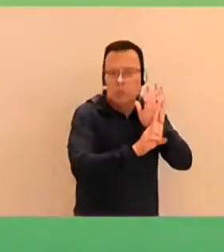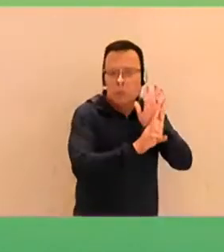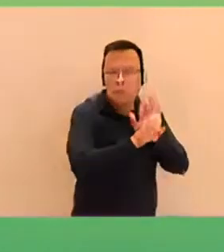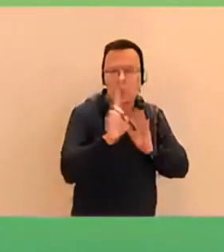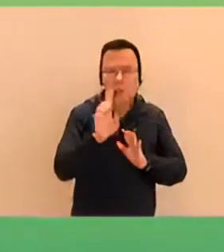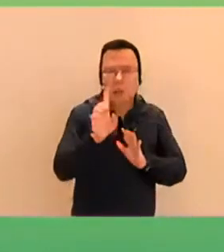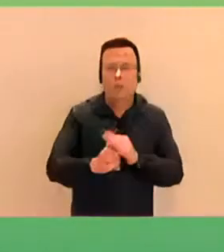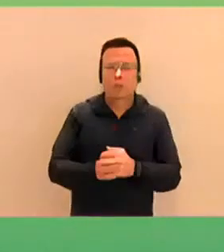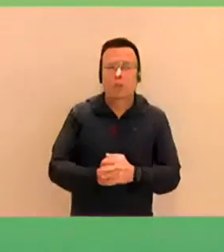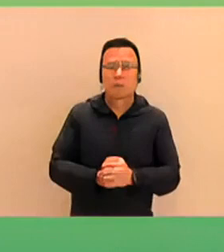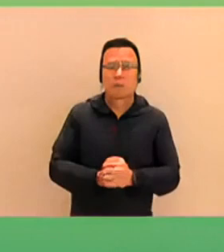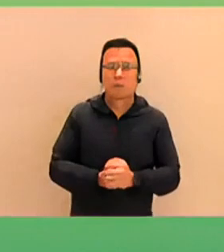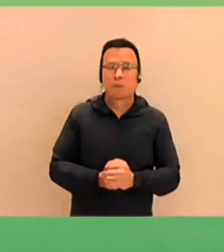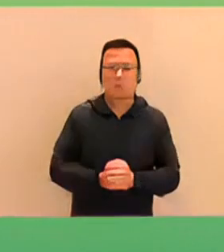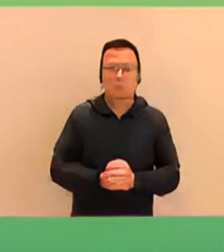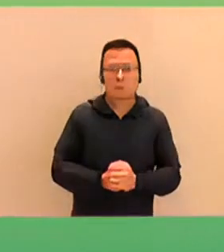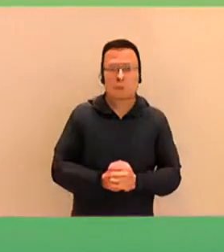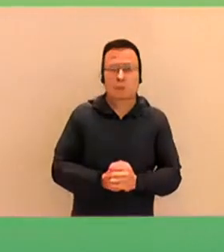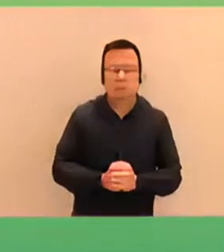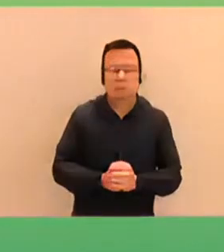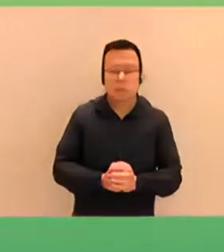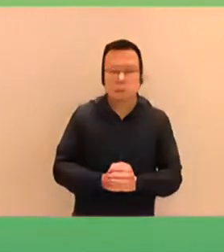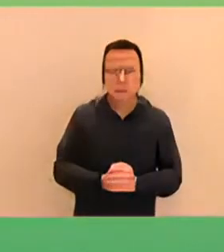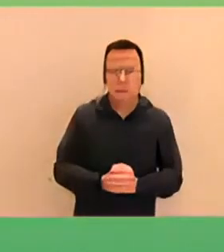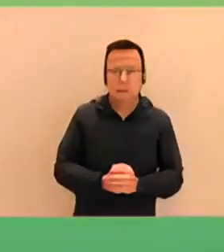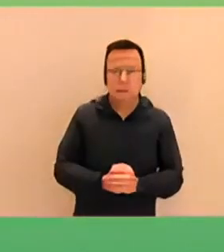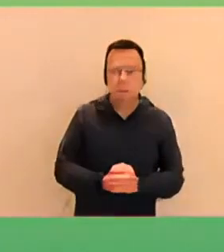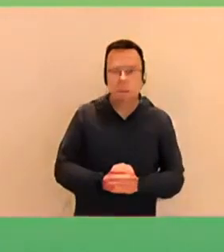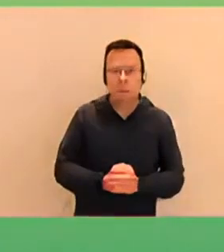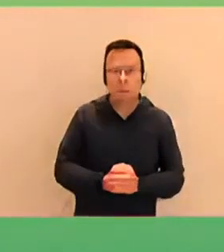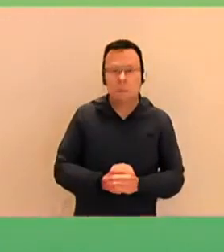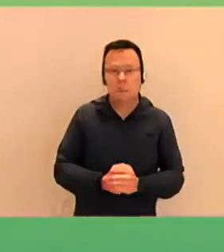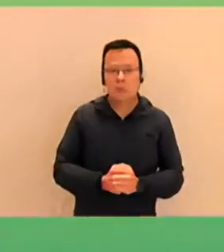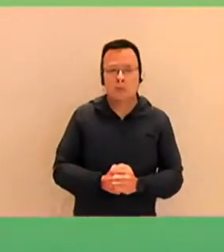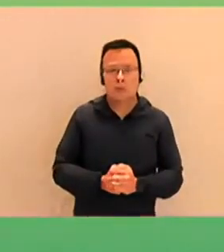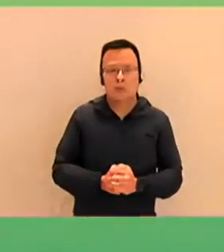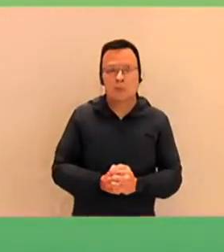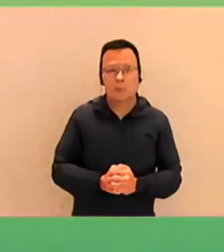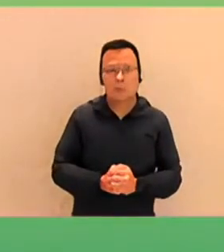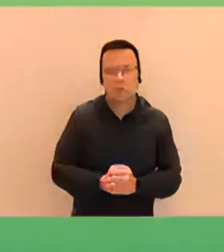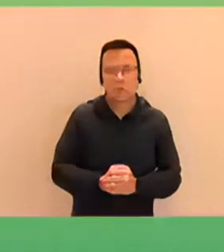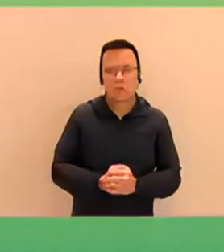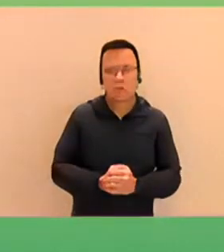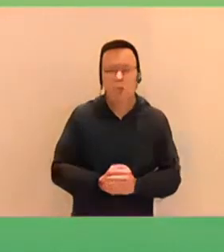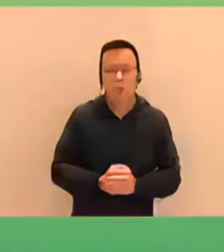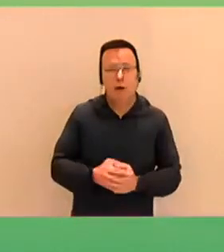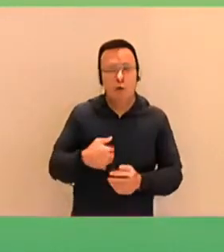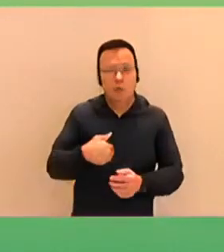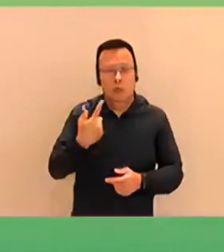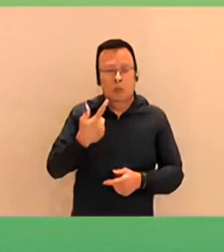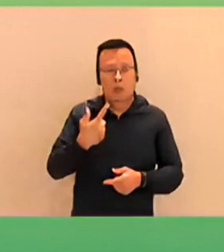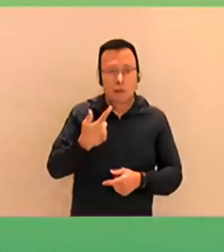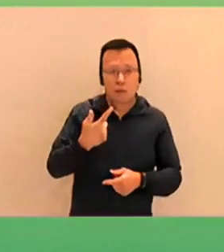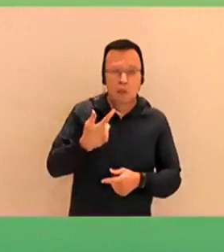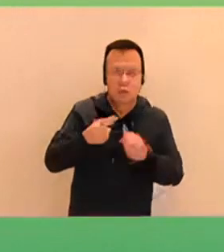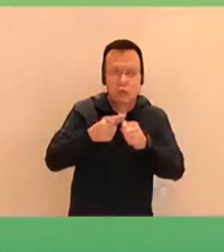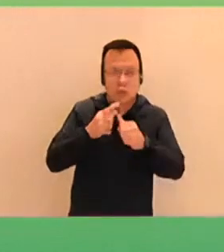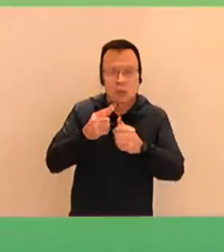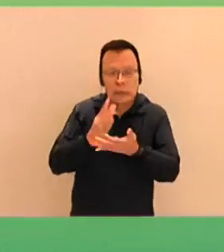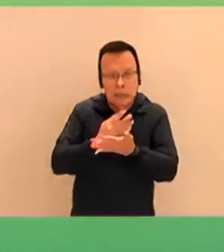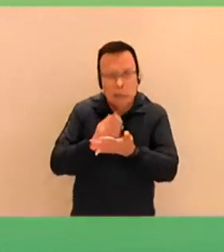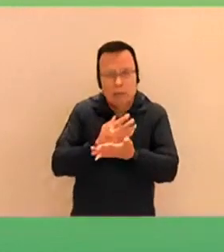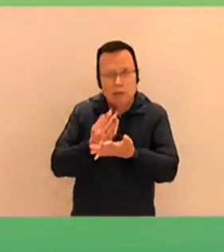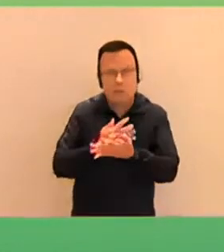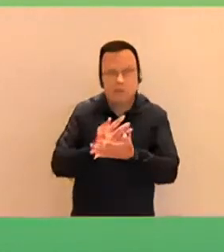they just blind some confidential information, we try to compare them and we try to benchmarking them every